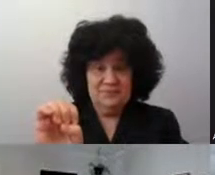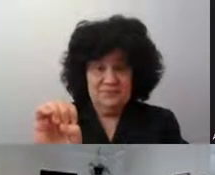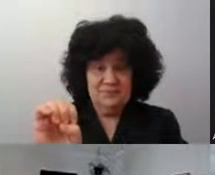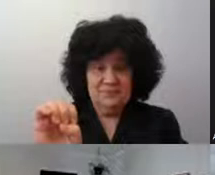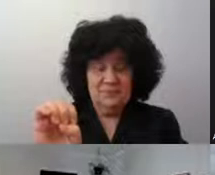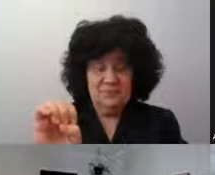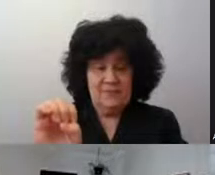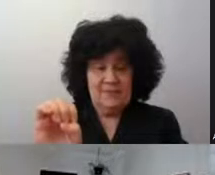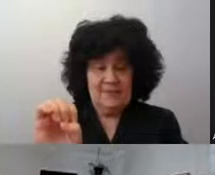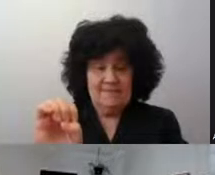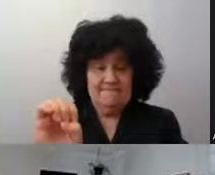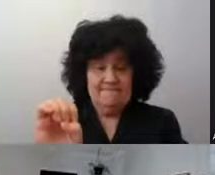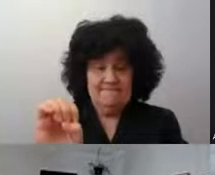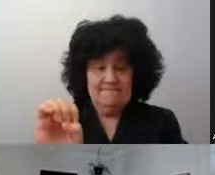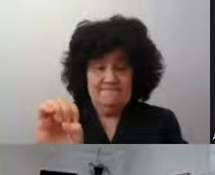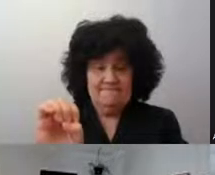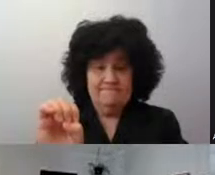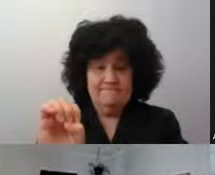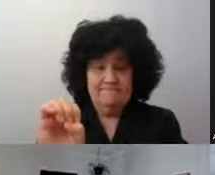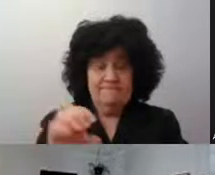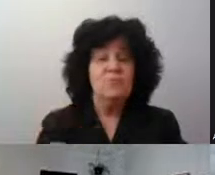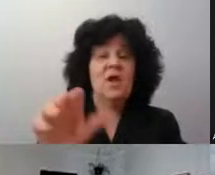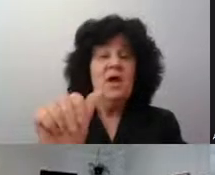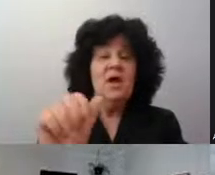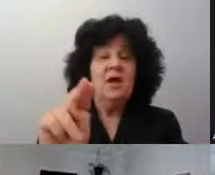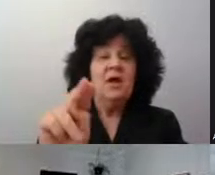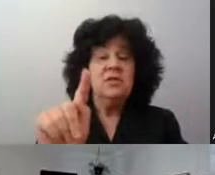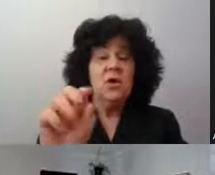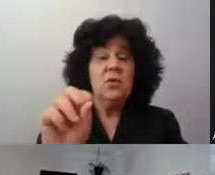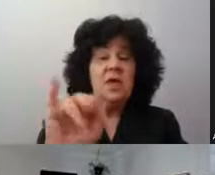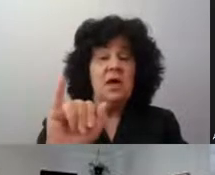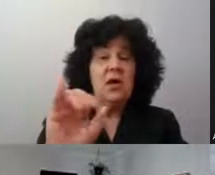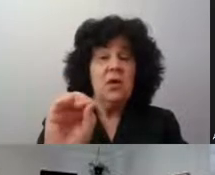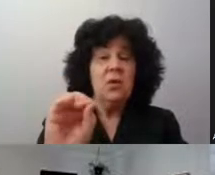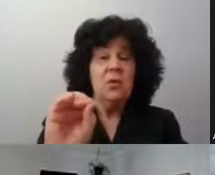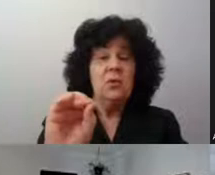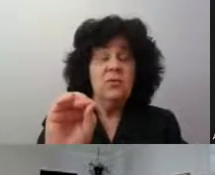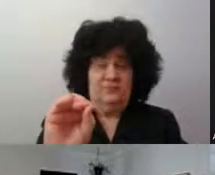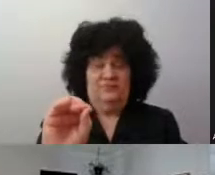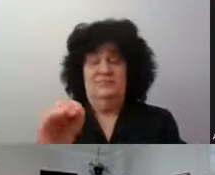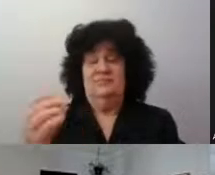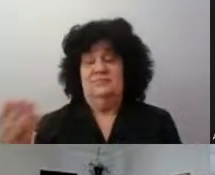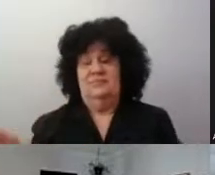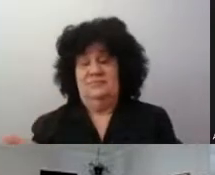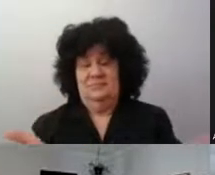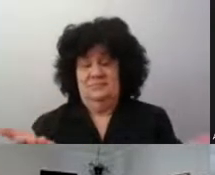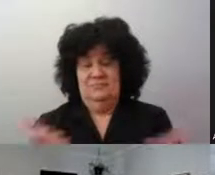Okay, wait for Nicole here. Antonio. Present. All right.